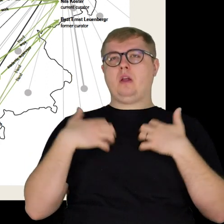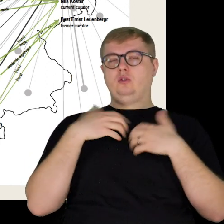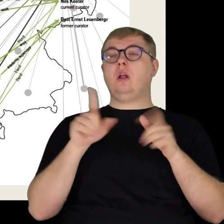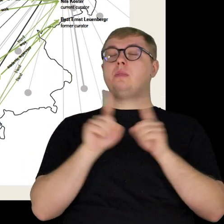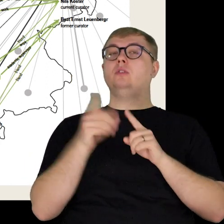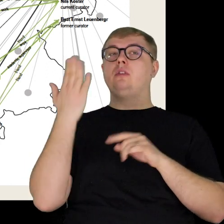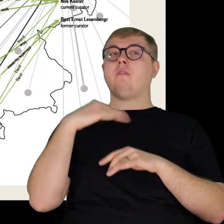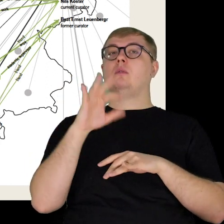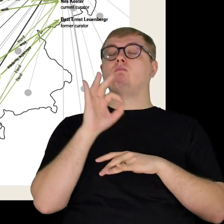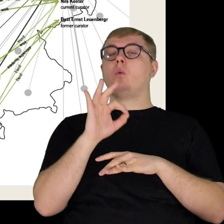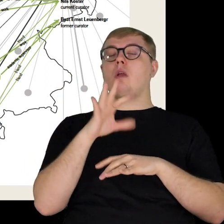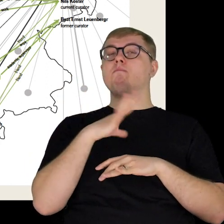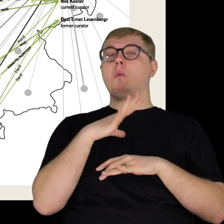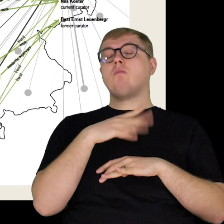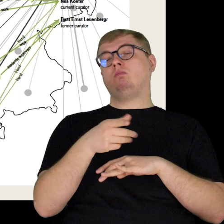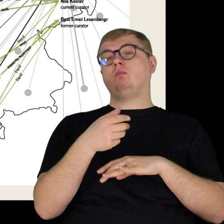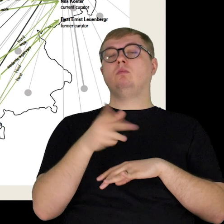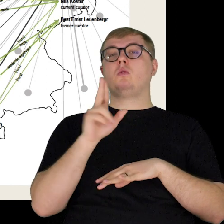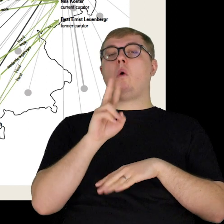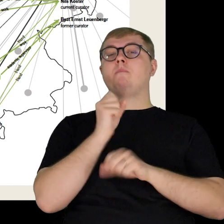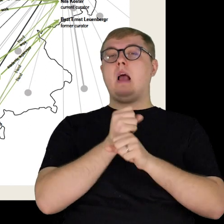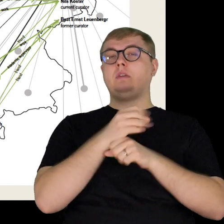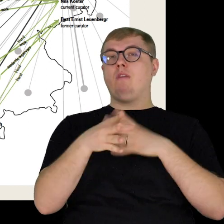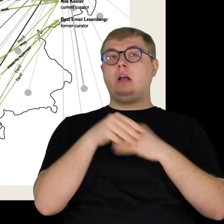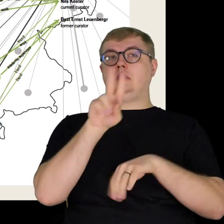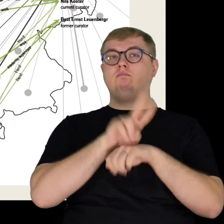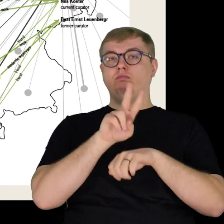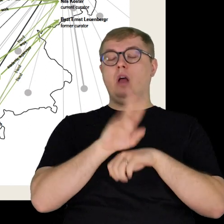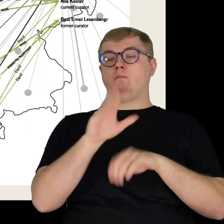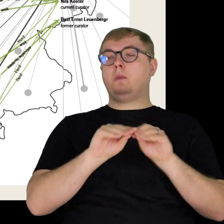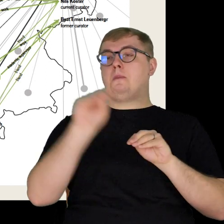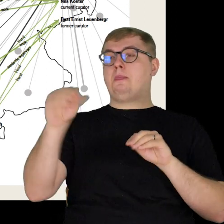used to work with who's now transferred to another place. And these kind of plants then get